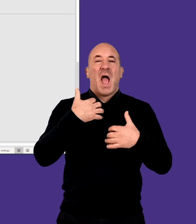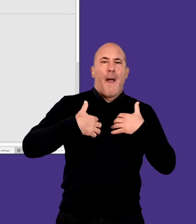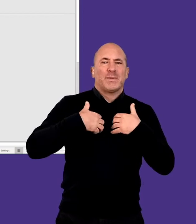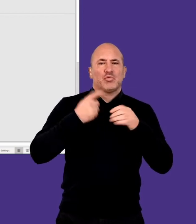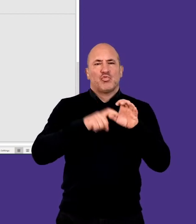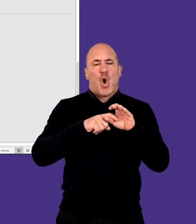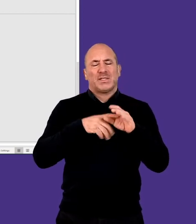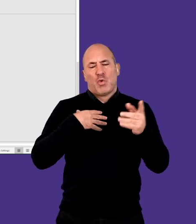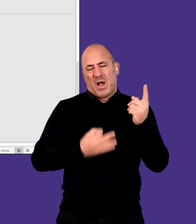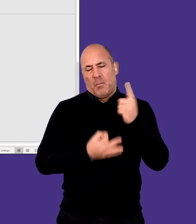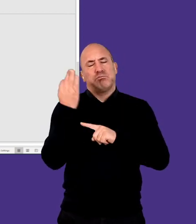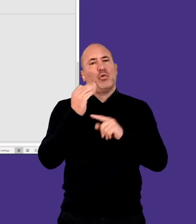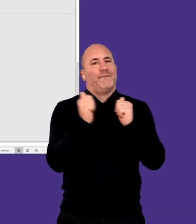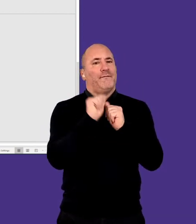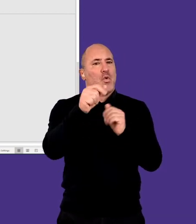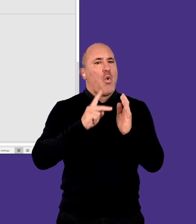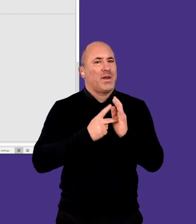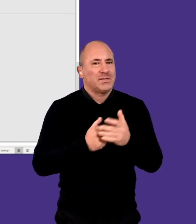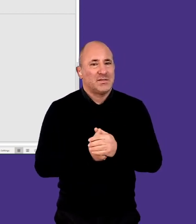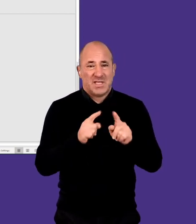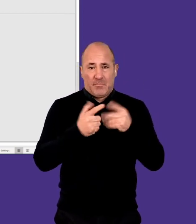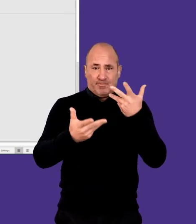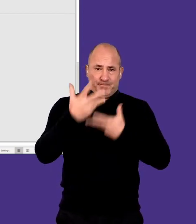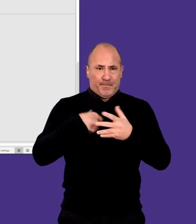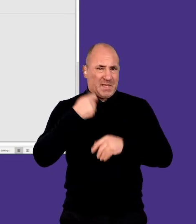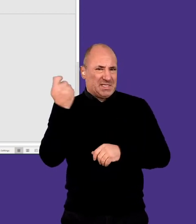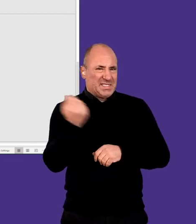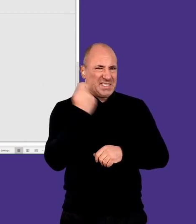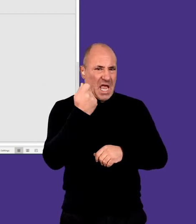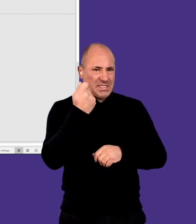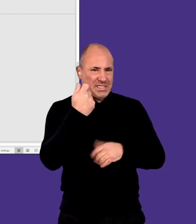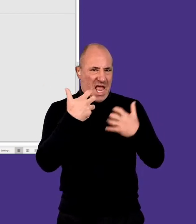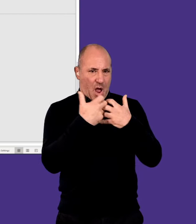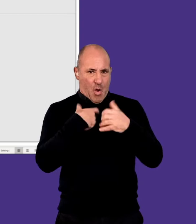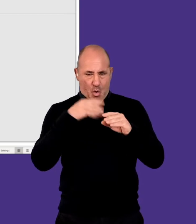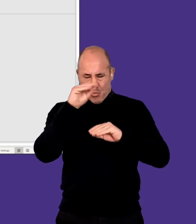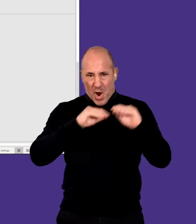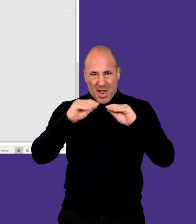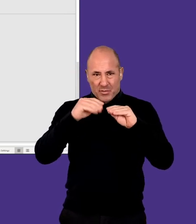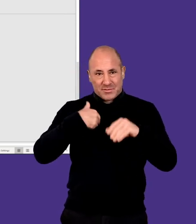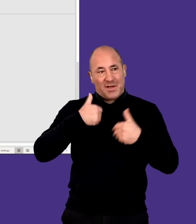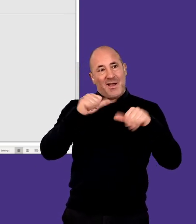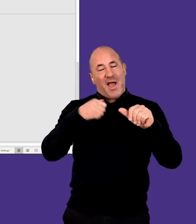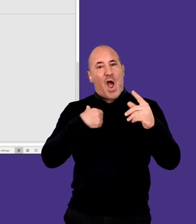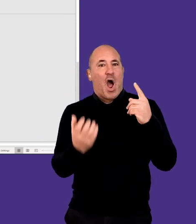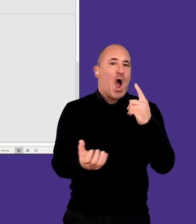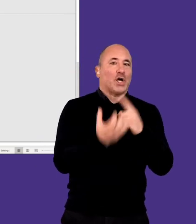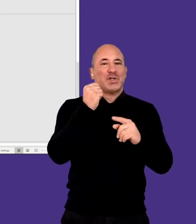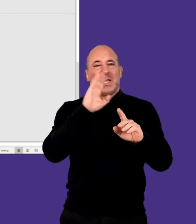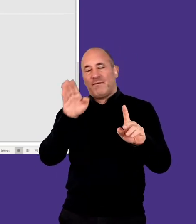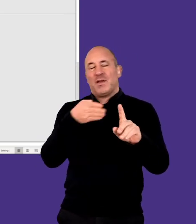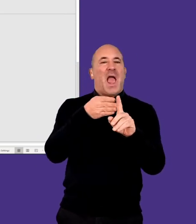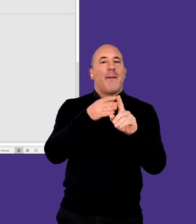and quality for your organisation. You should also tell us what success measures you will use to indicate when you have achieved your